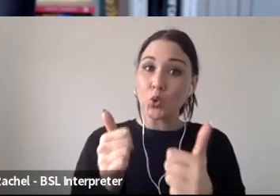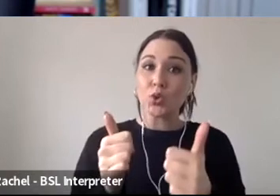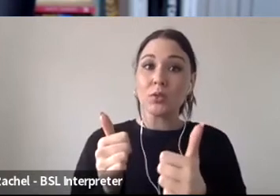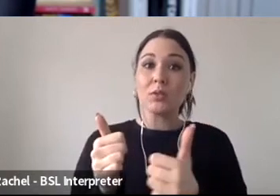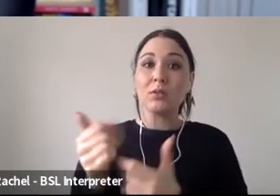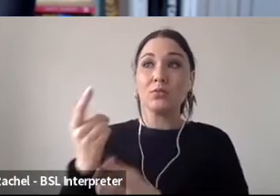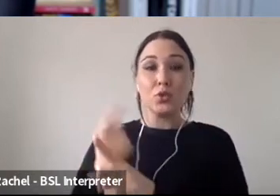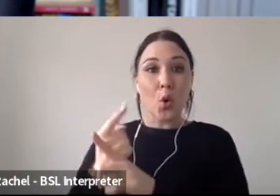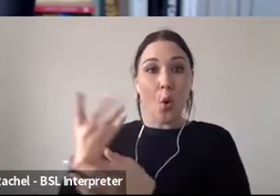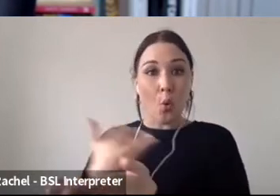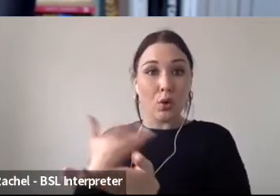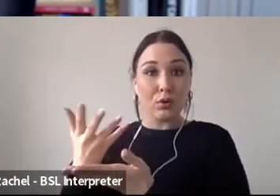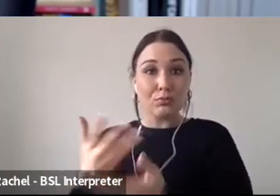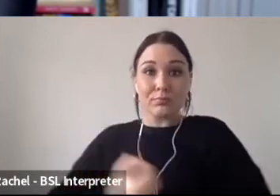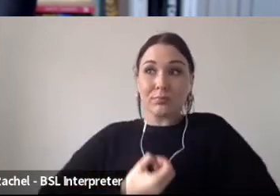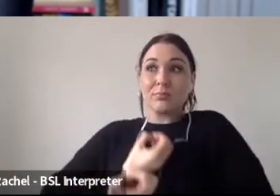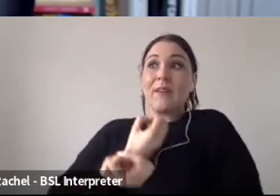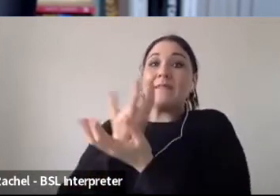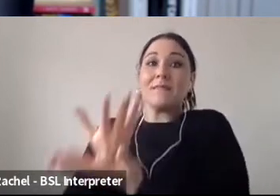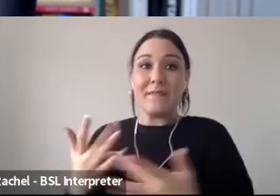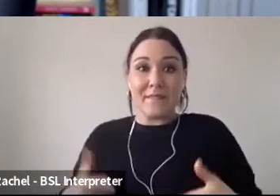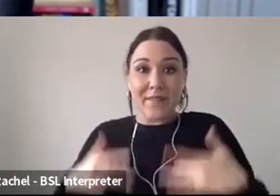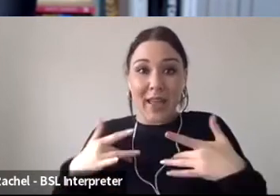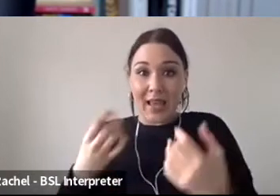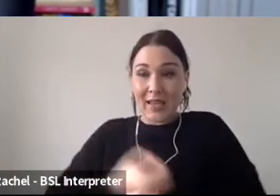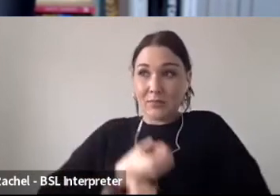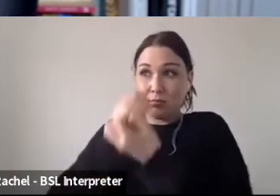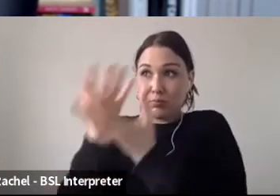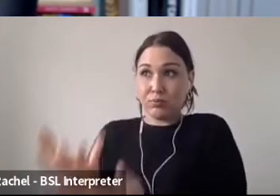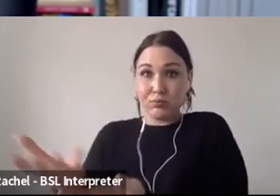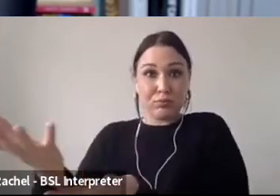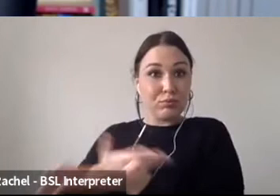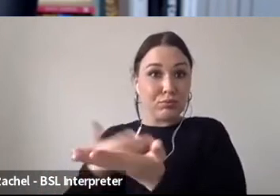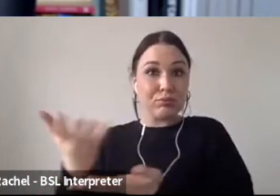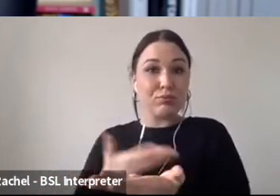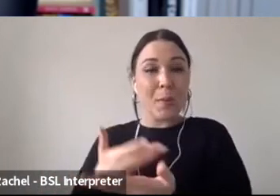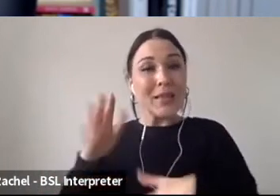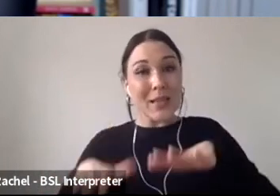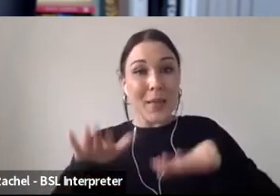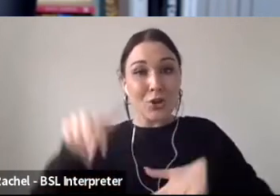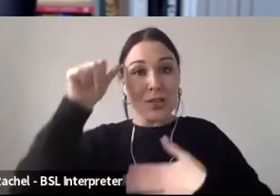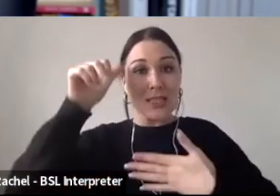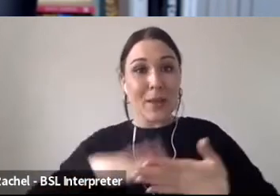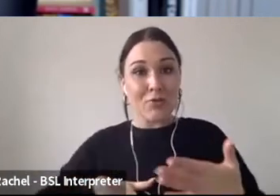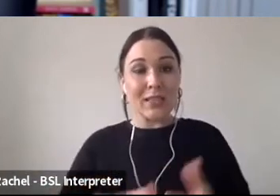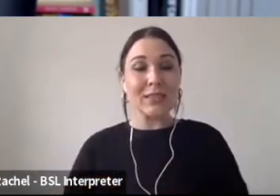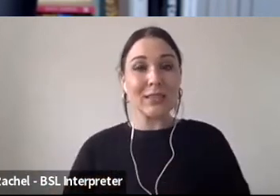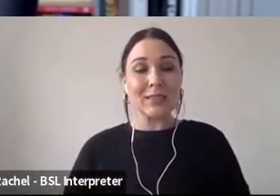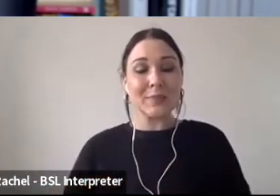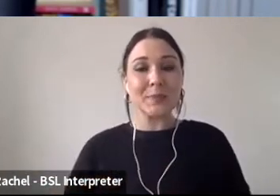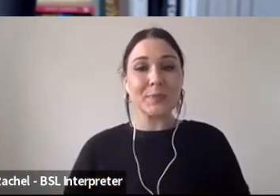how you're feeling, and it's good to talk to someone else who might have a slightly similar experience, not necessarily the same, but something similar.